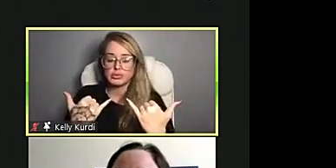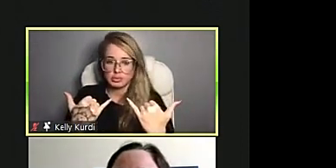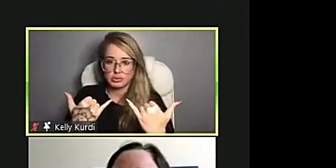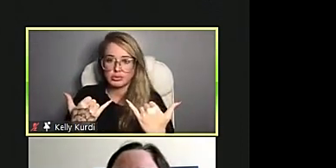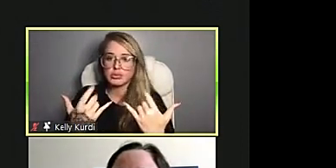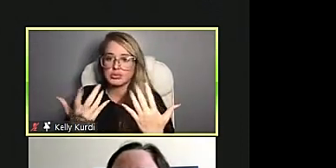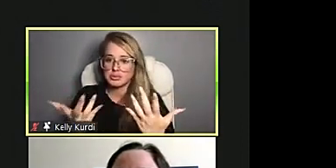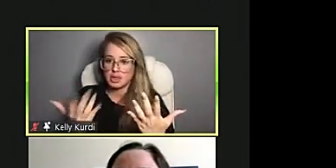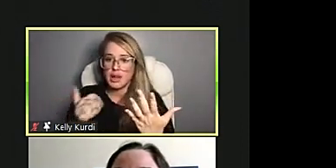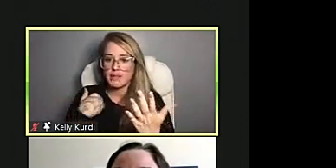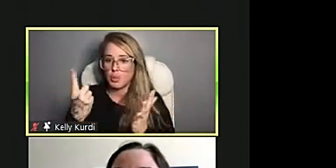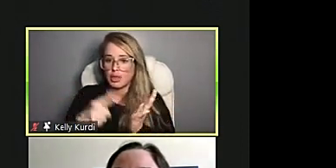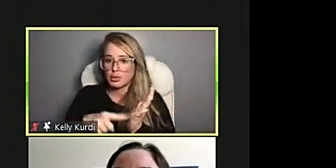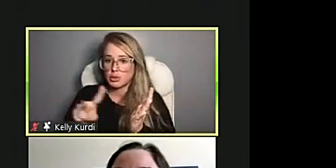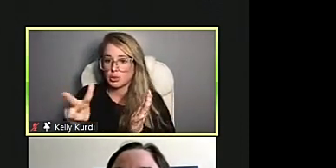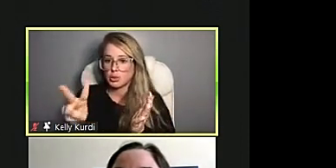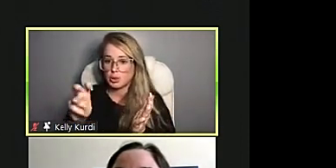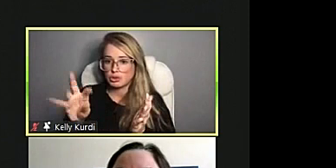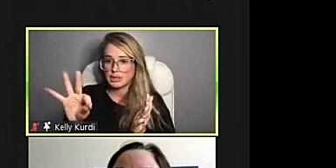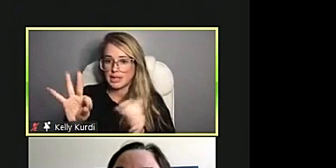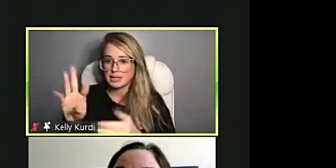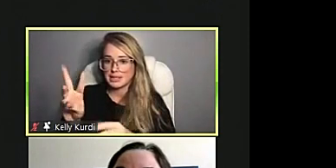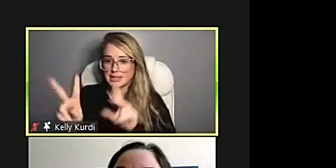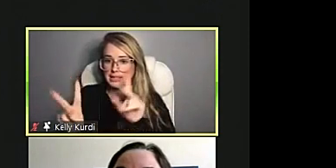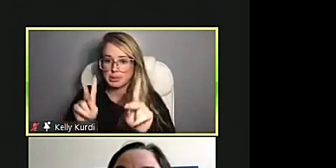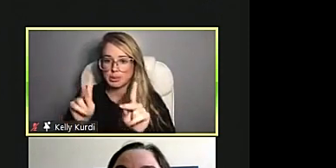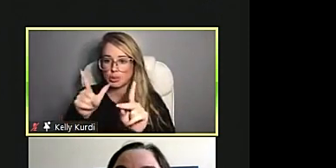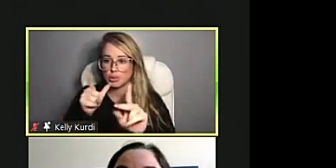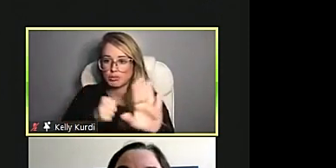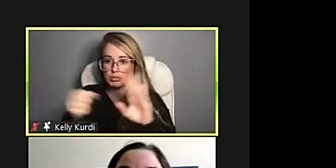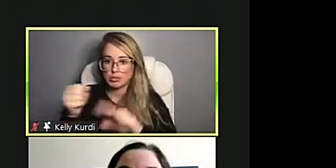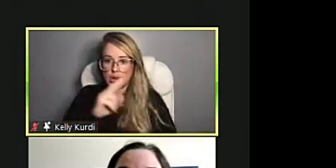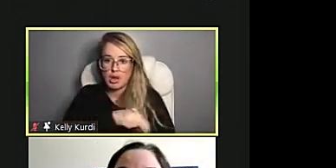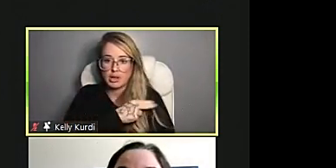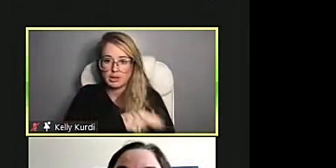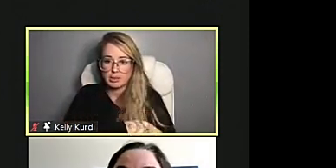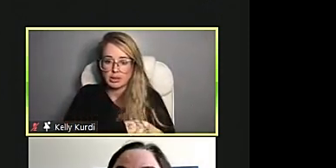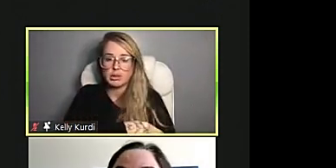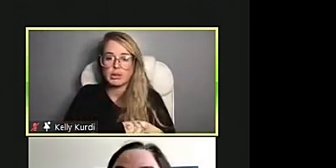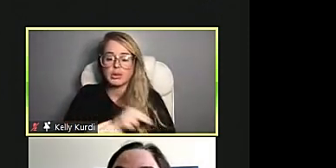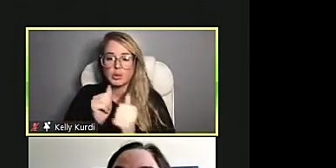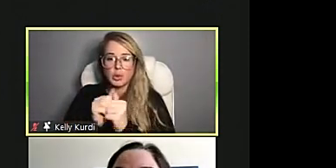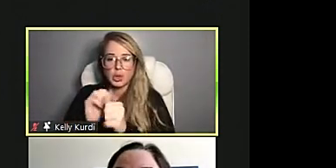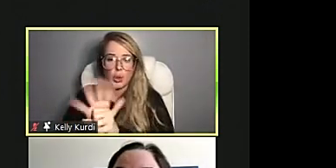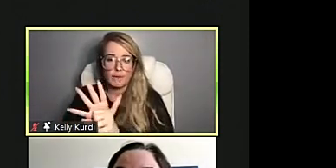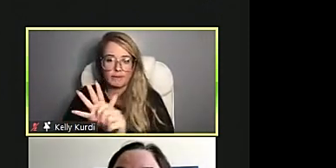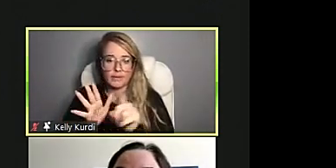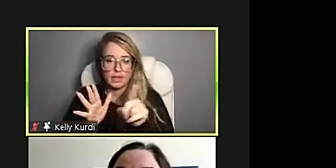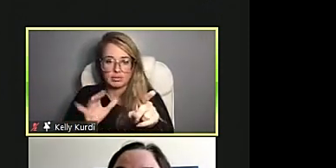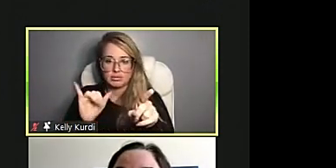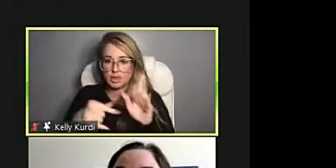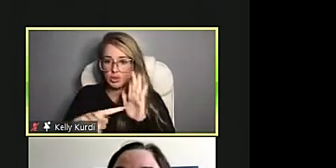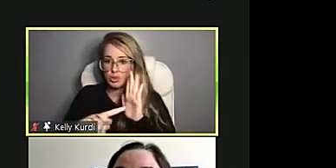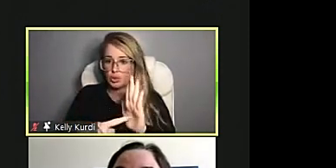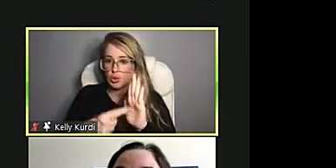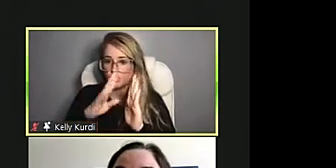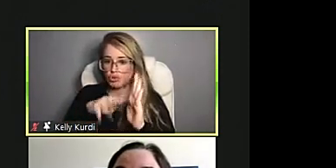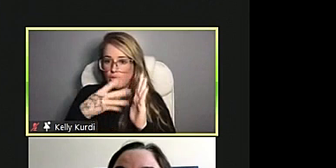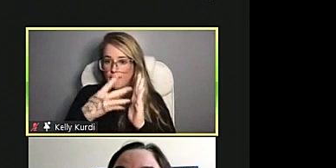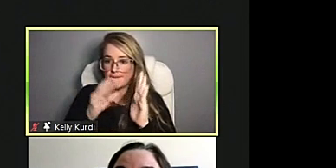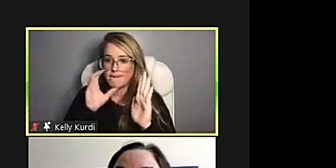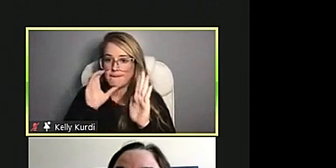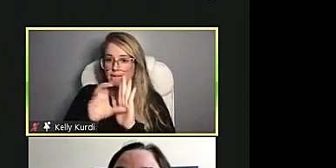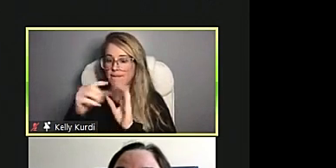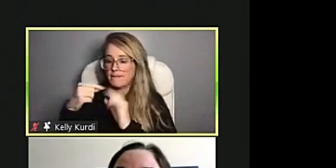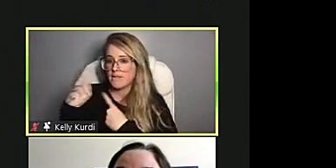about 1,296 people hospitalized with COVID on this graph. And what you can see is that over the last